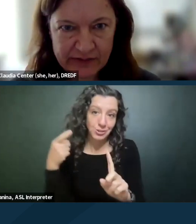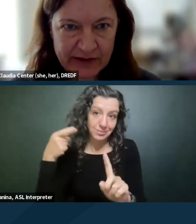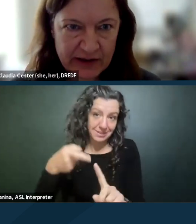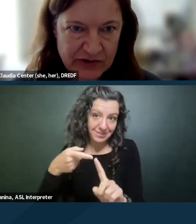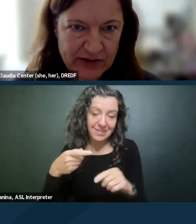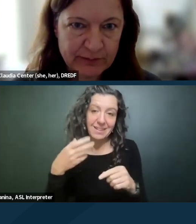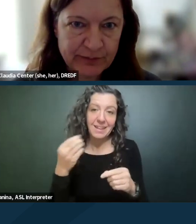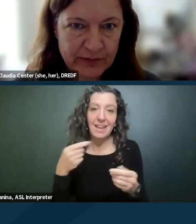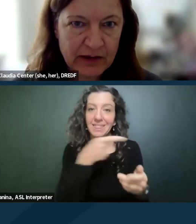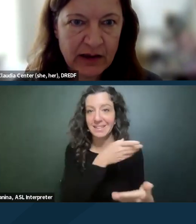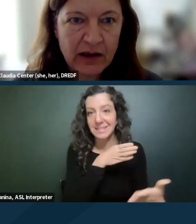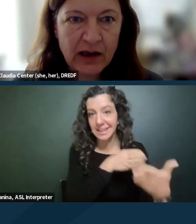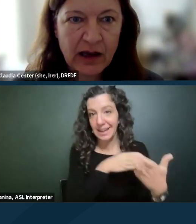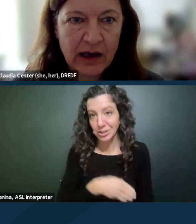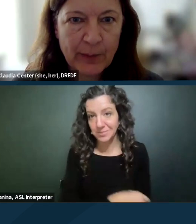education and this litigation.